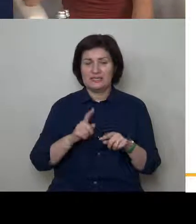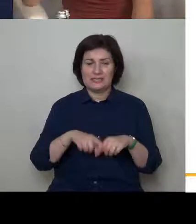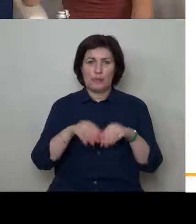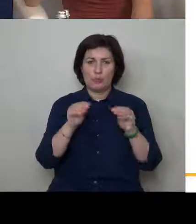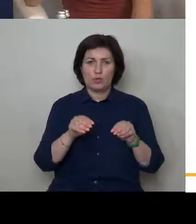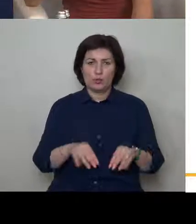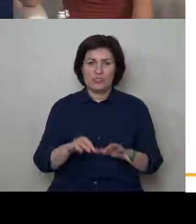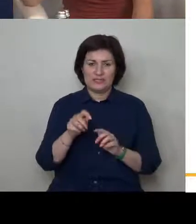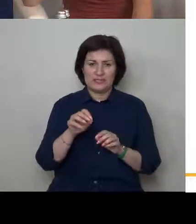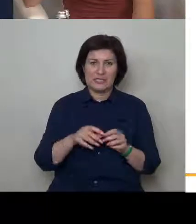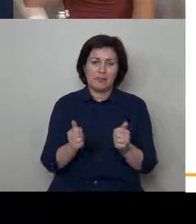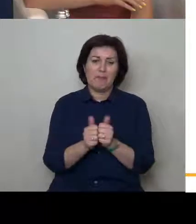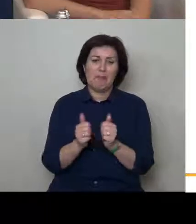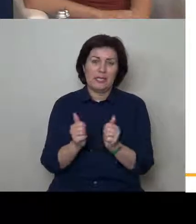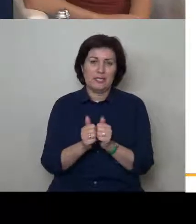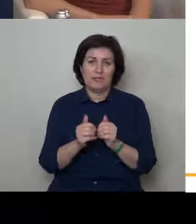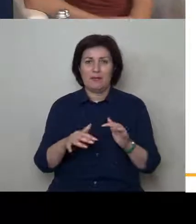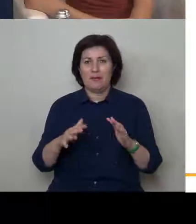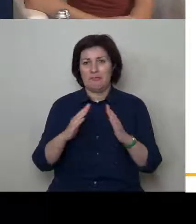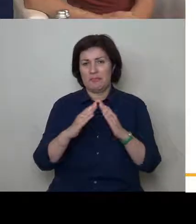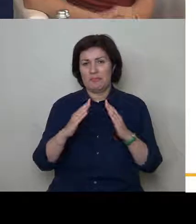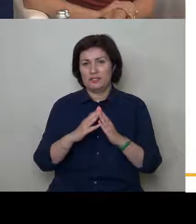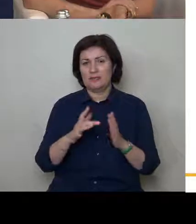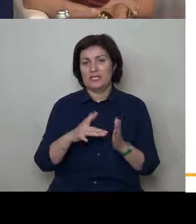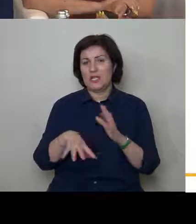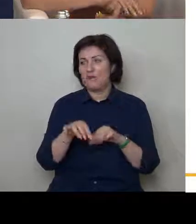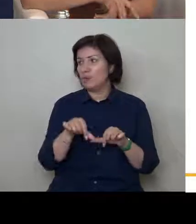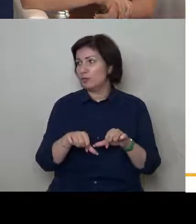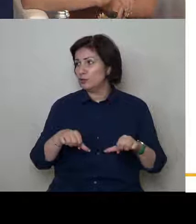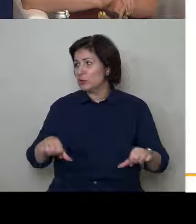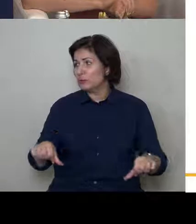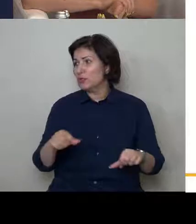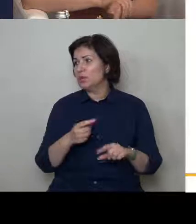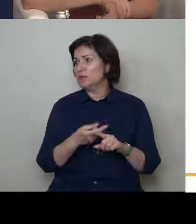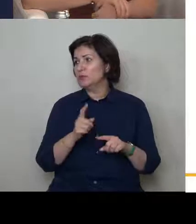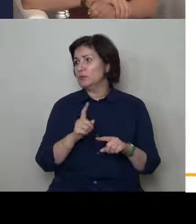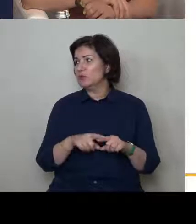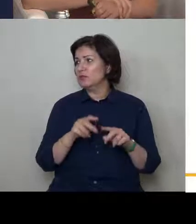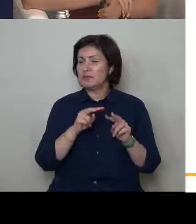to rewrite that protocol,